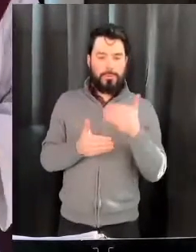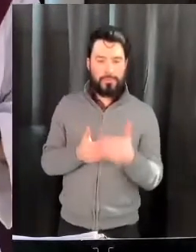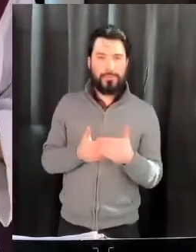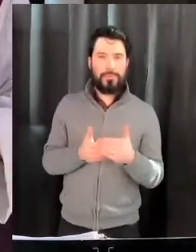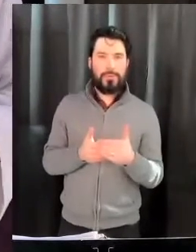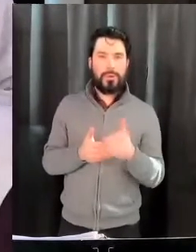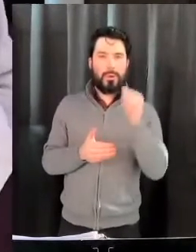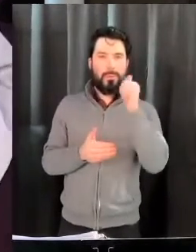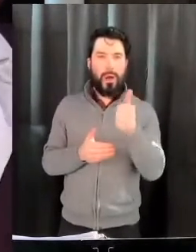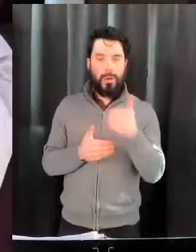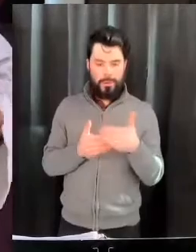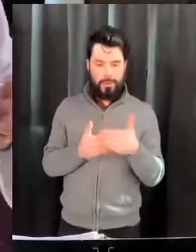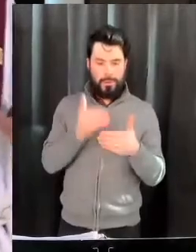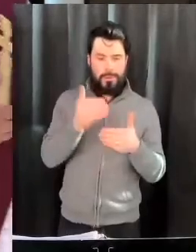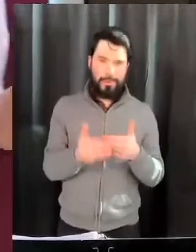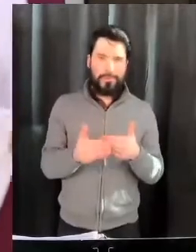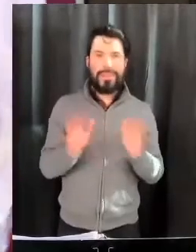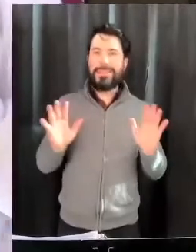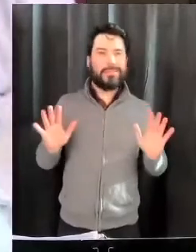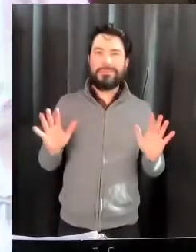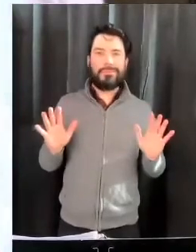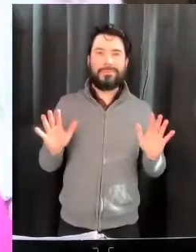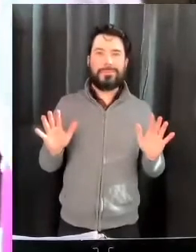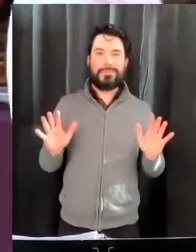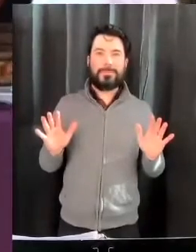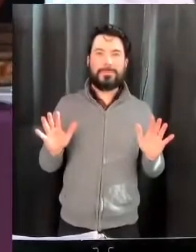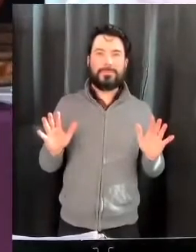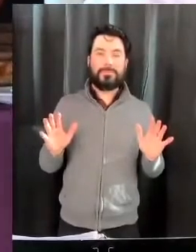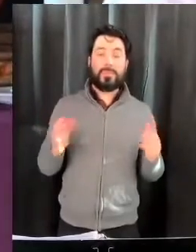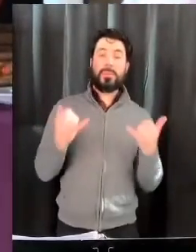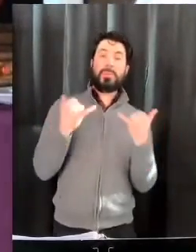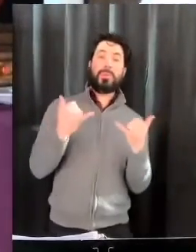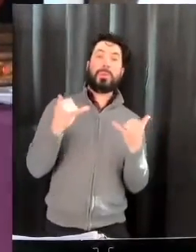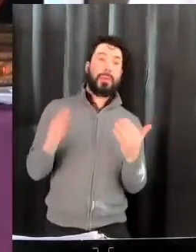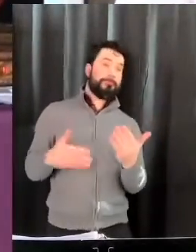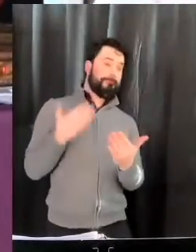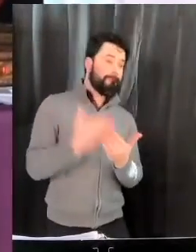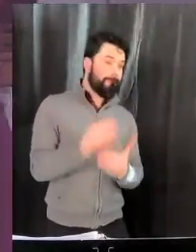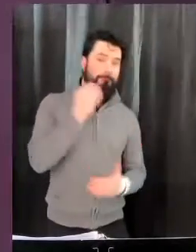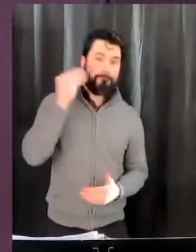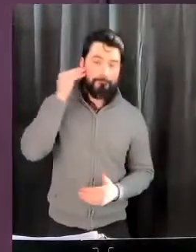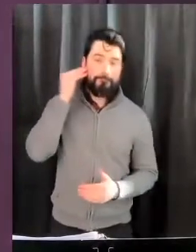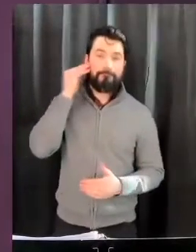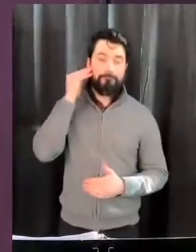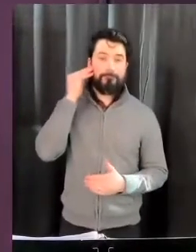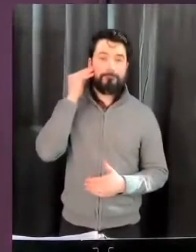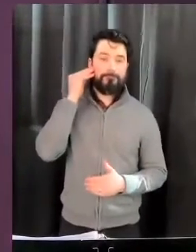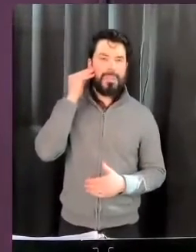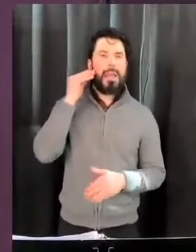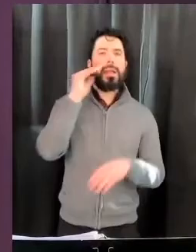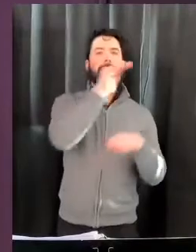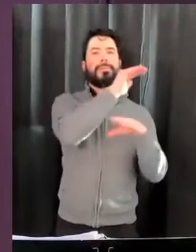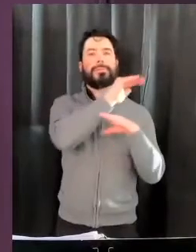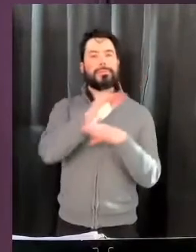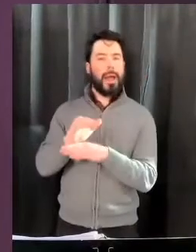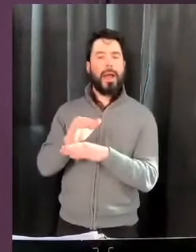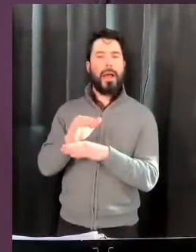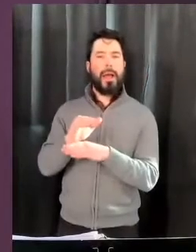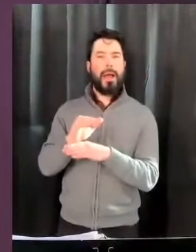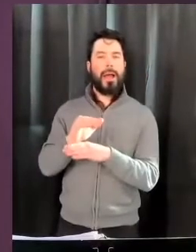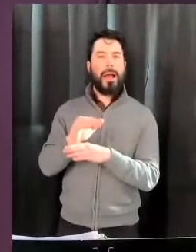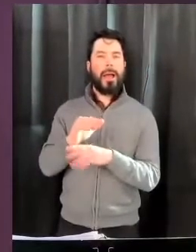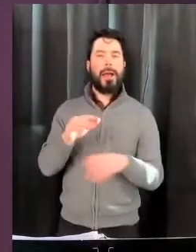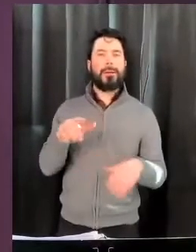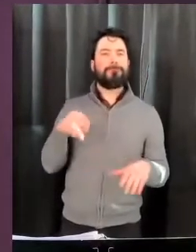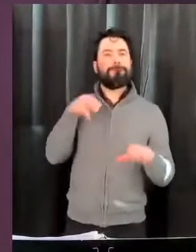this when you get home at night, before you go to sleep. Just reflect on your day and